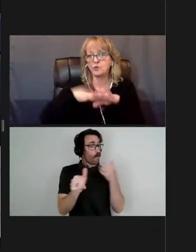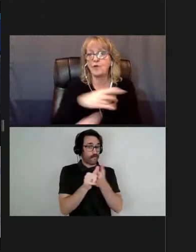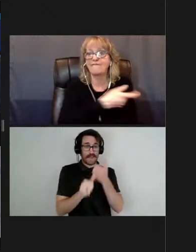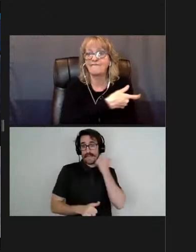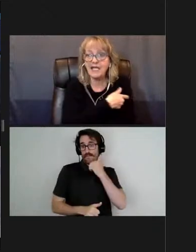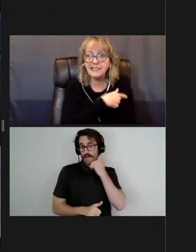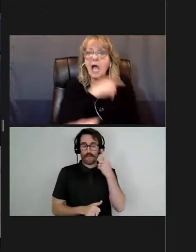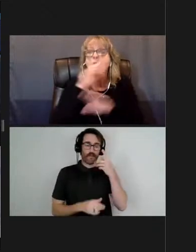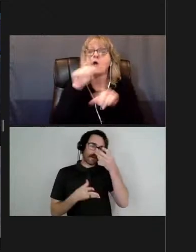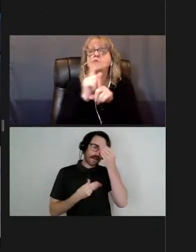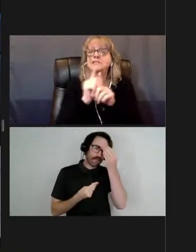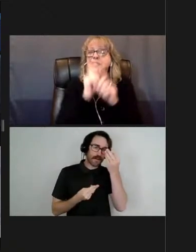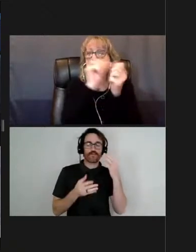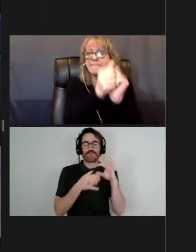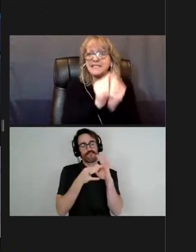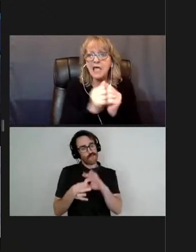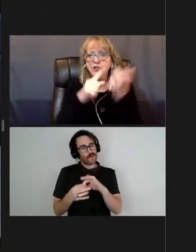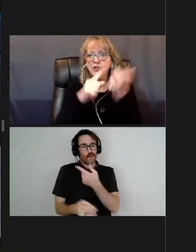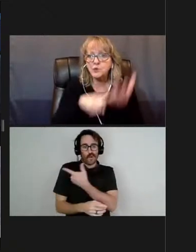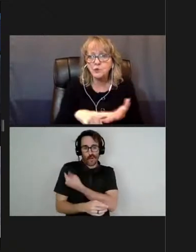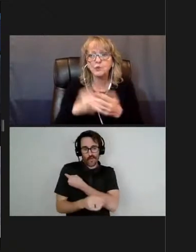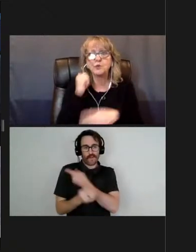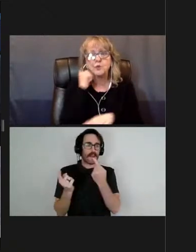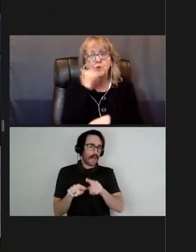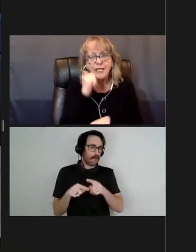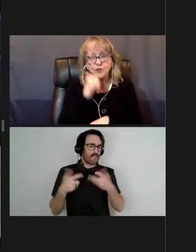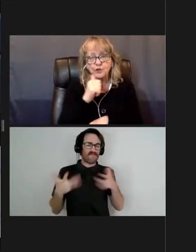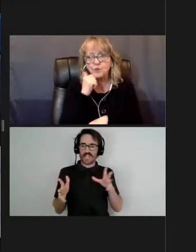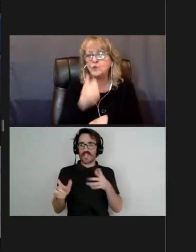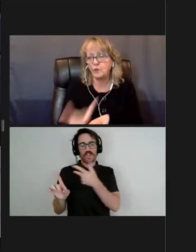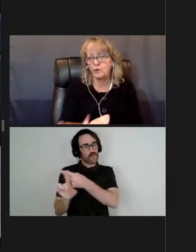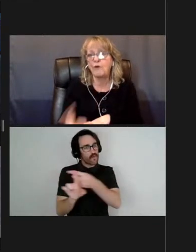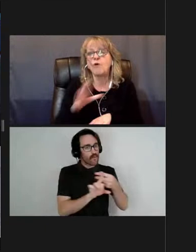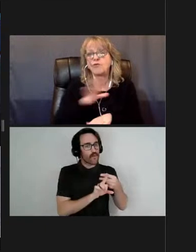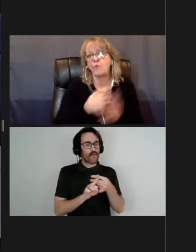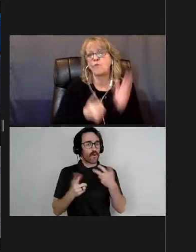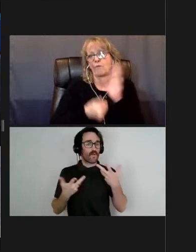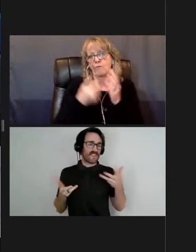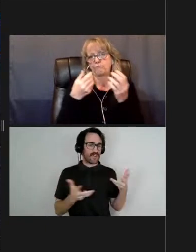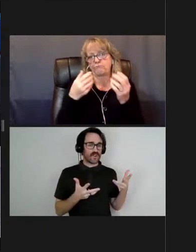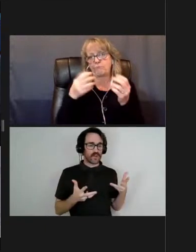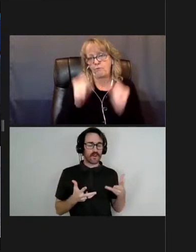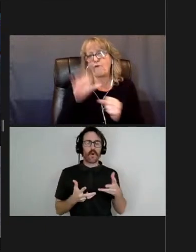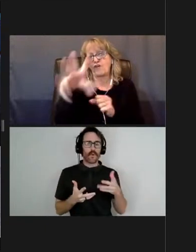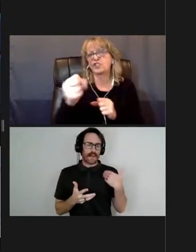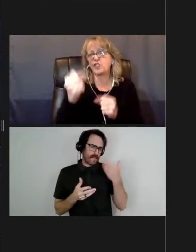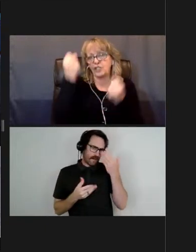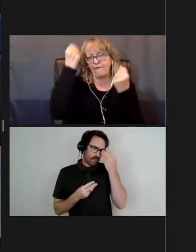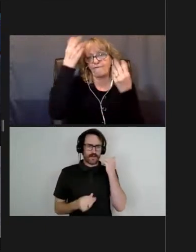providing information about what is occurring in the vaccine campaign.